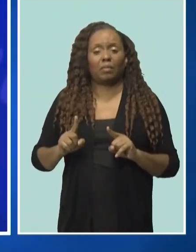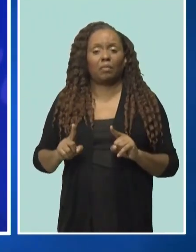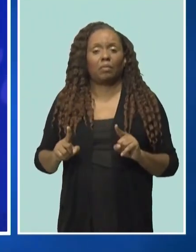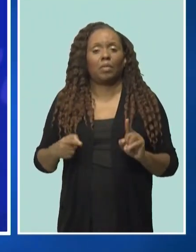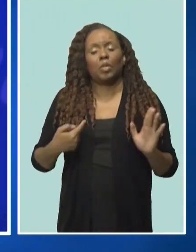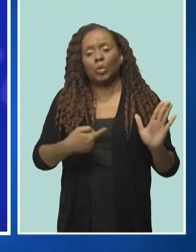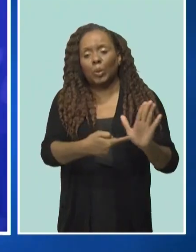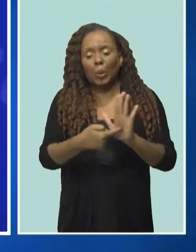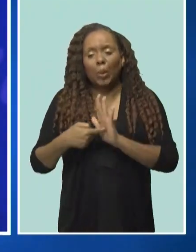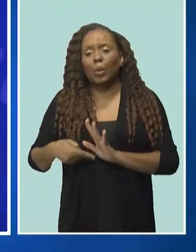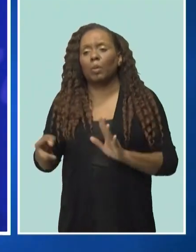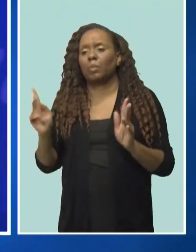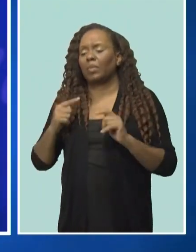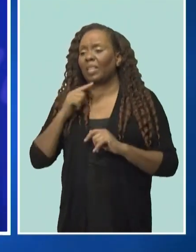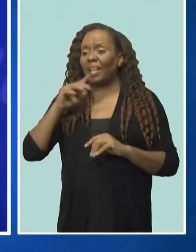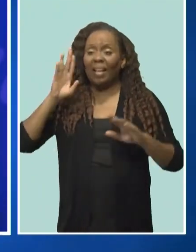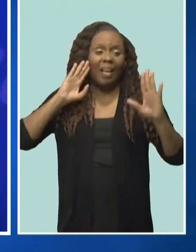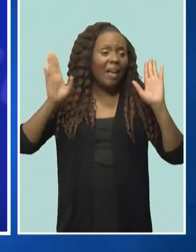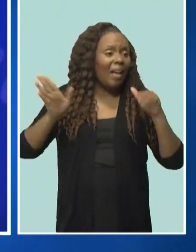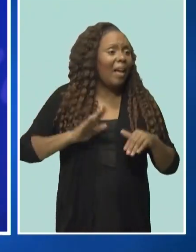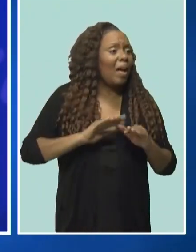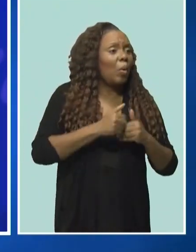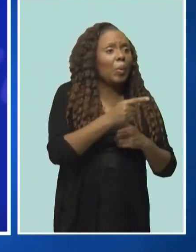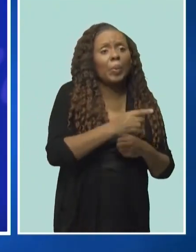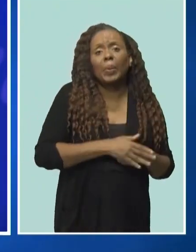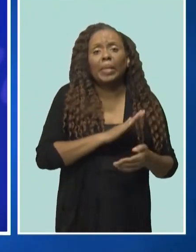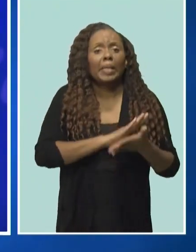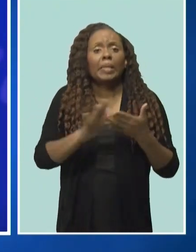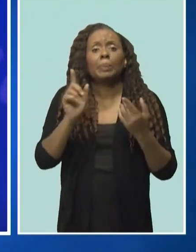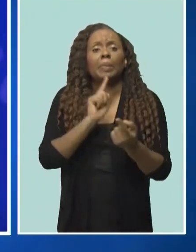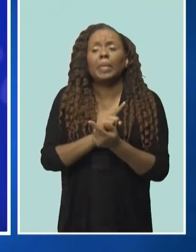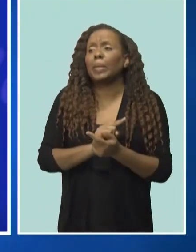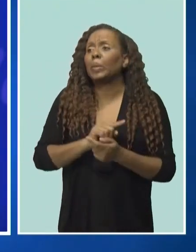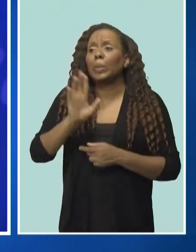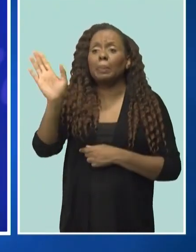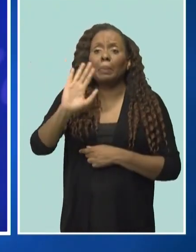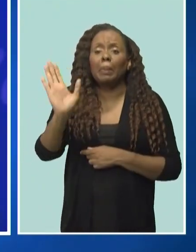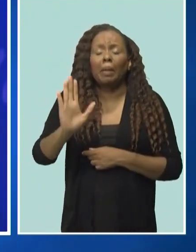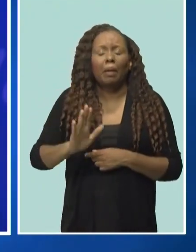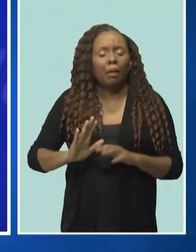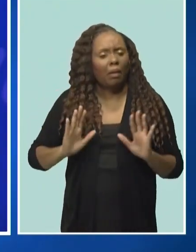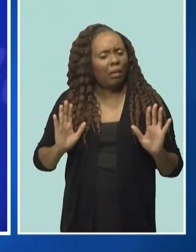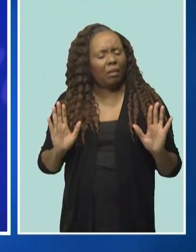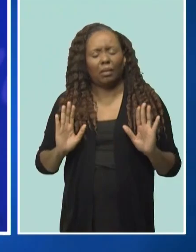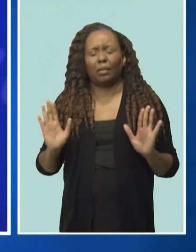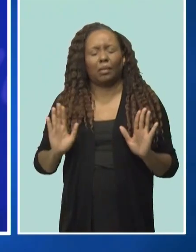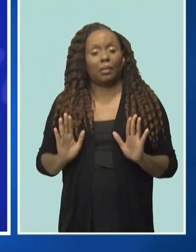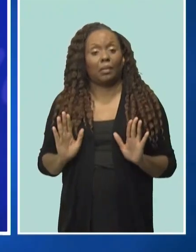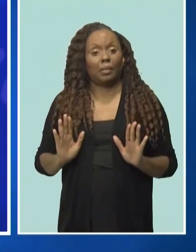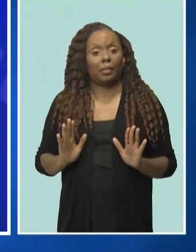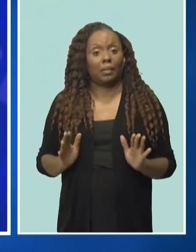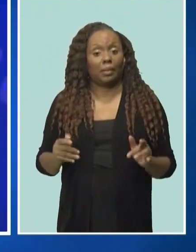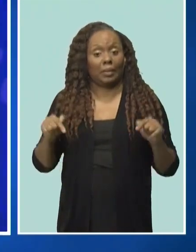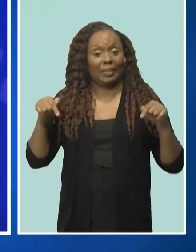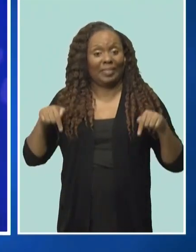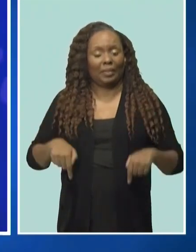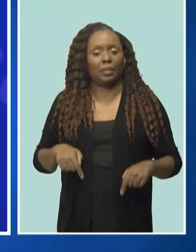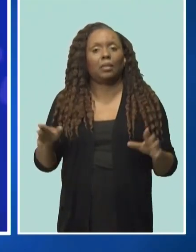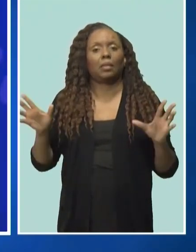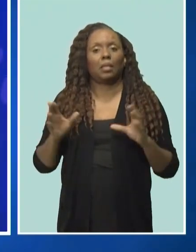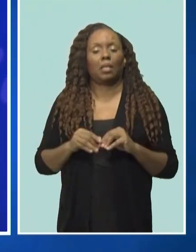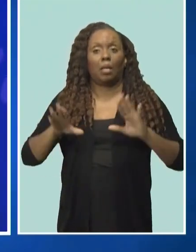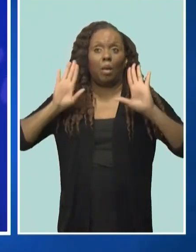you doing? Nice to meet you, see you around, and you never see them except on the way to the airport. But here we are. It's a great